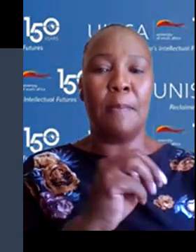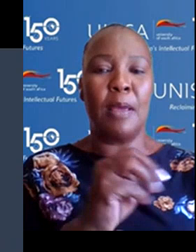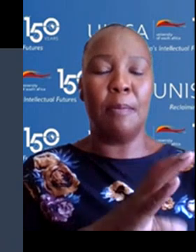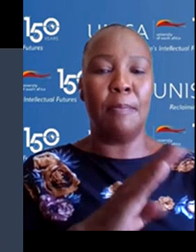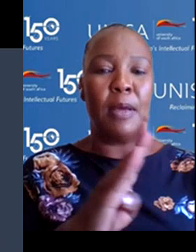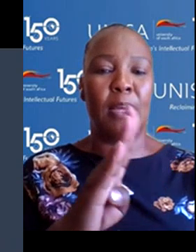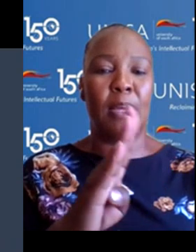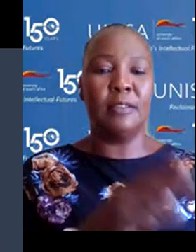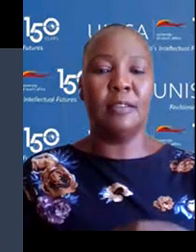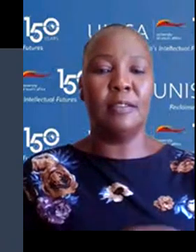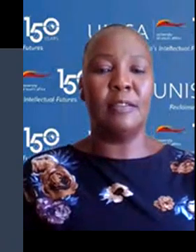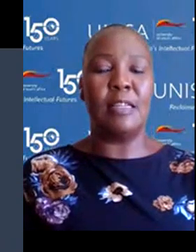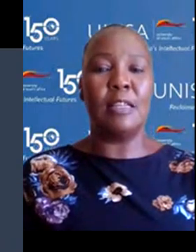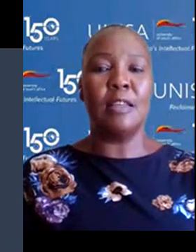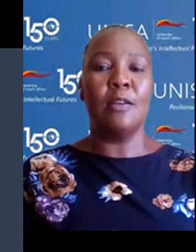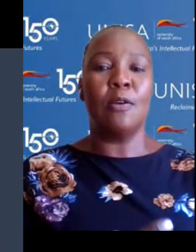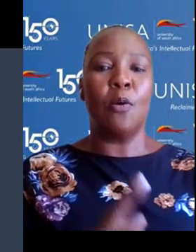is